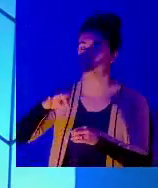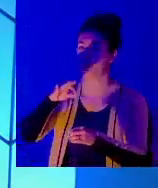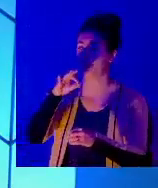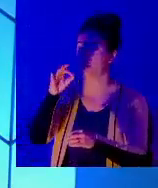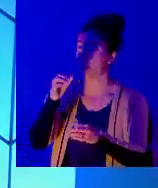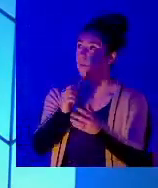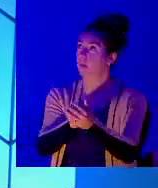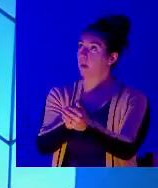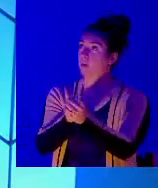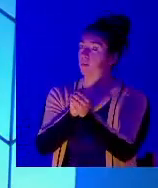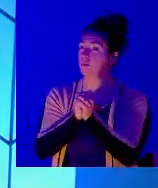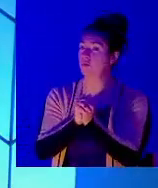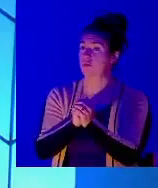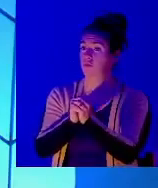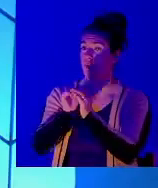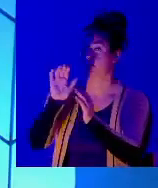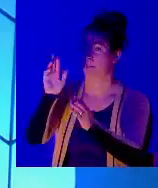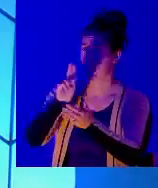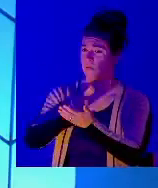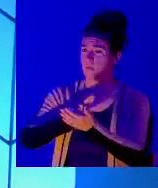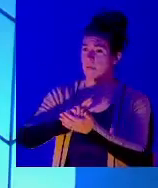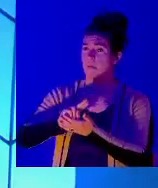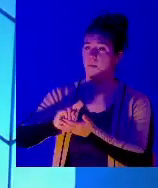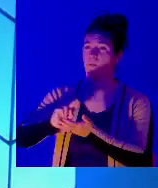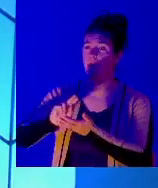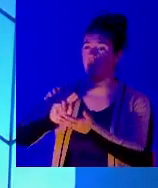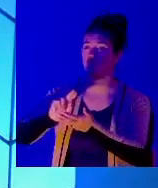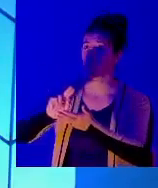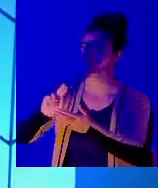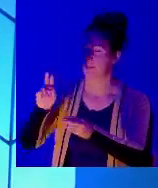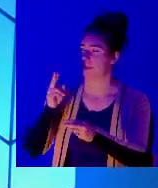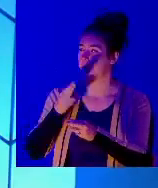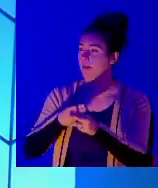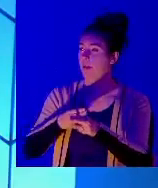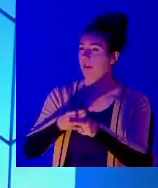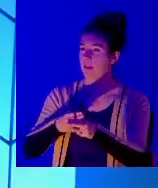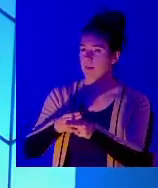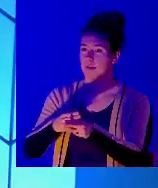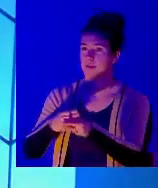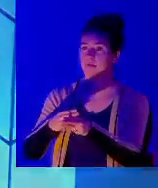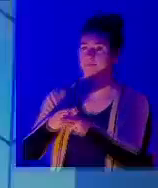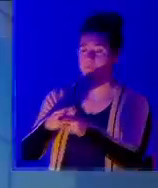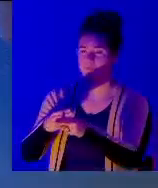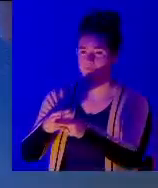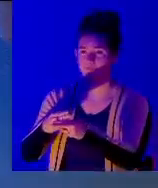soul. Worship His holy